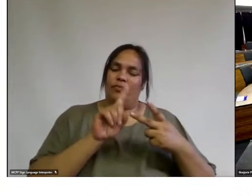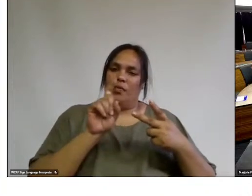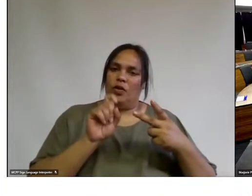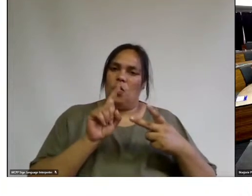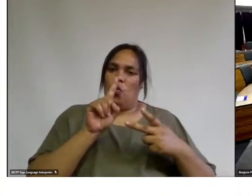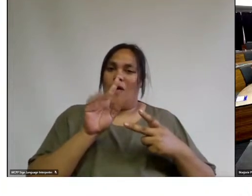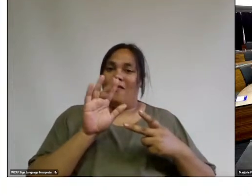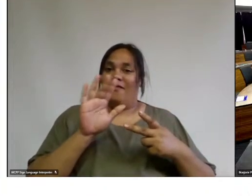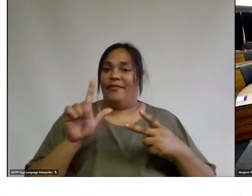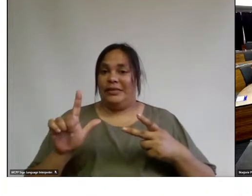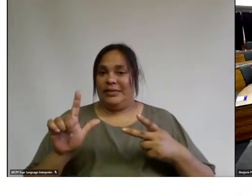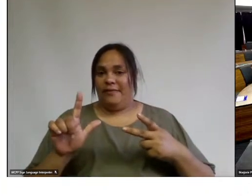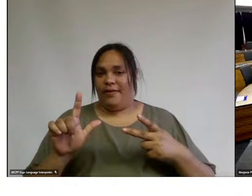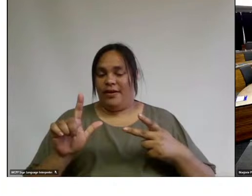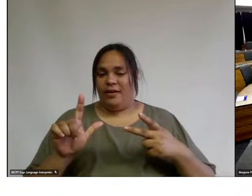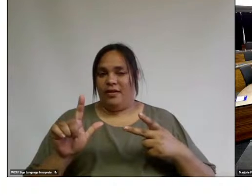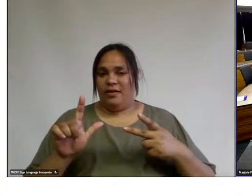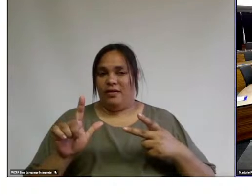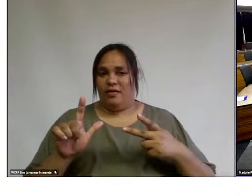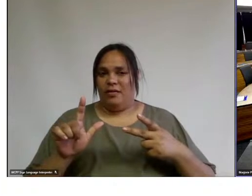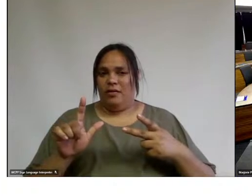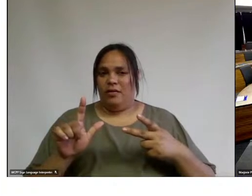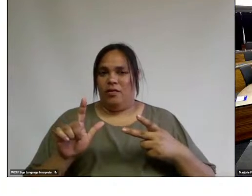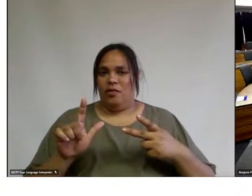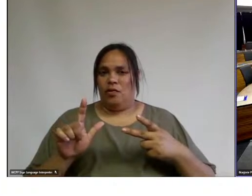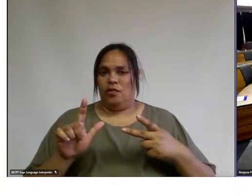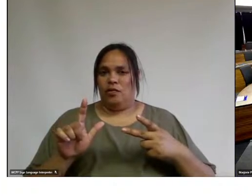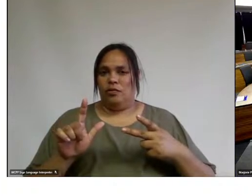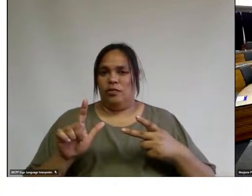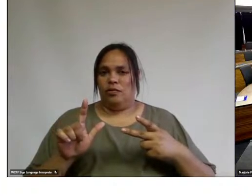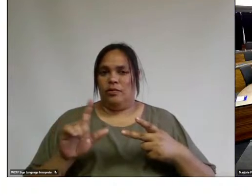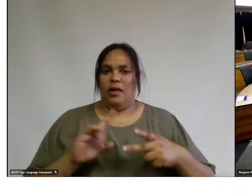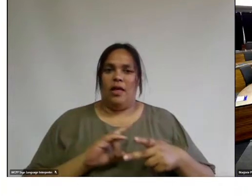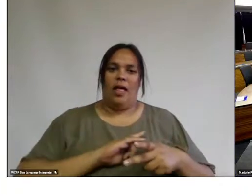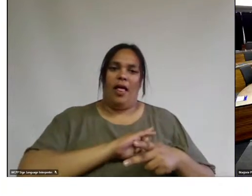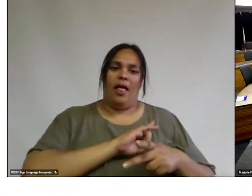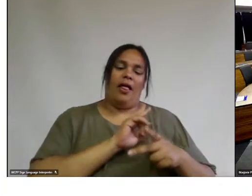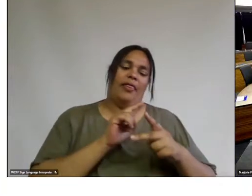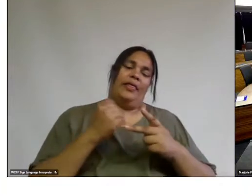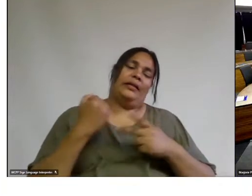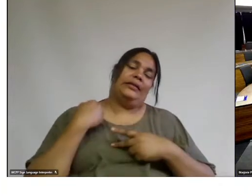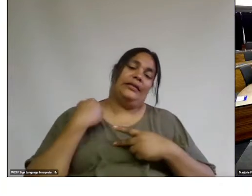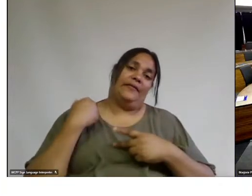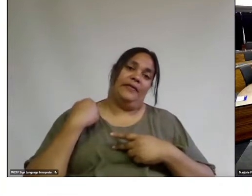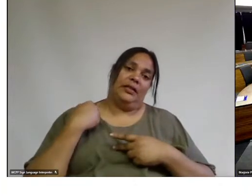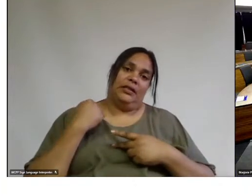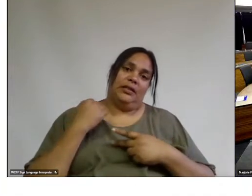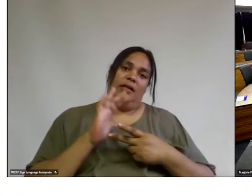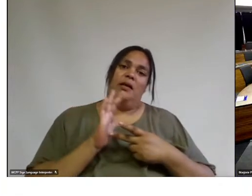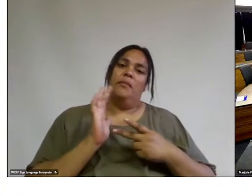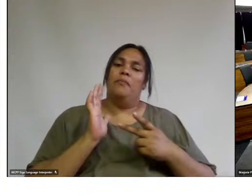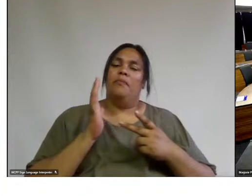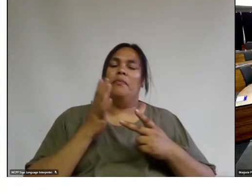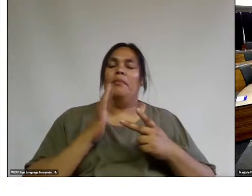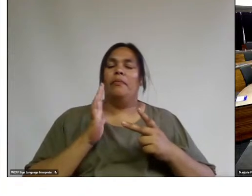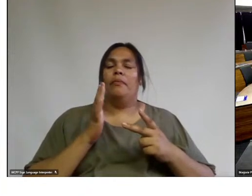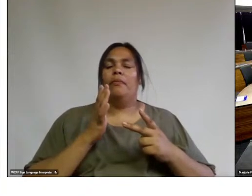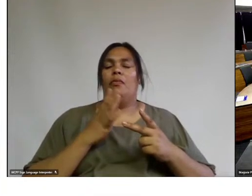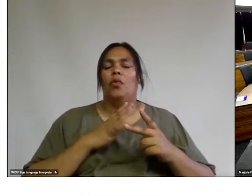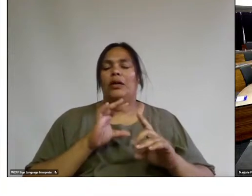157, on the health and safety, I just want to